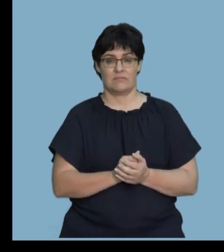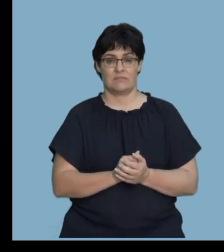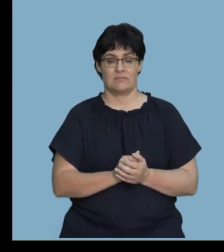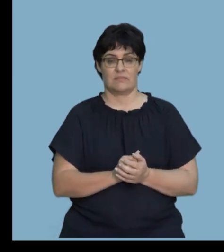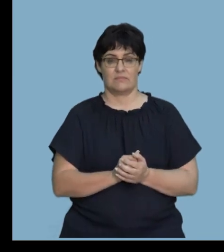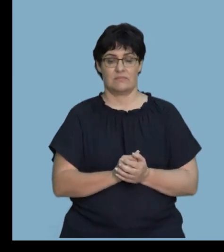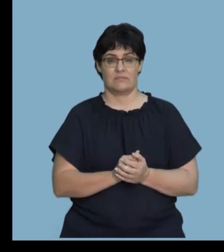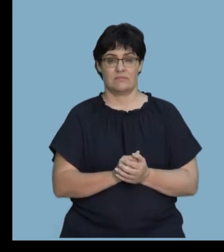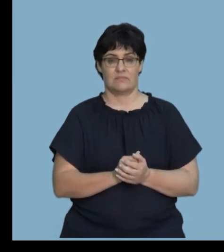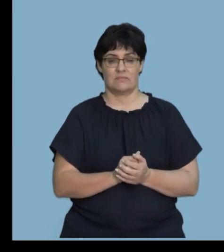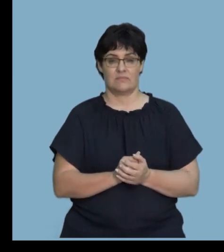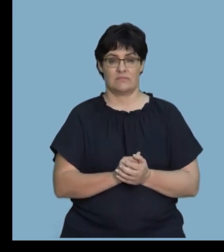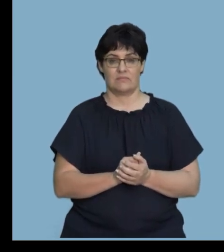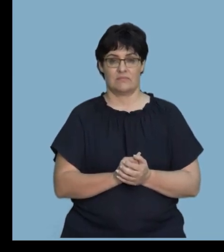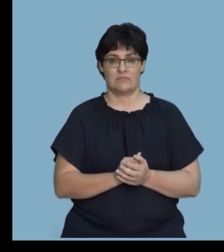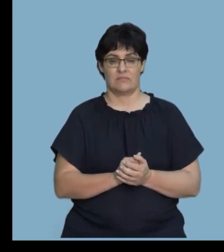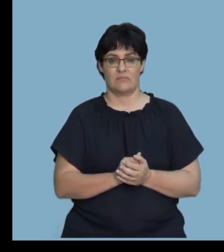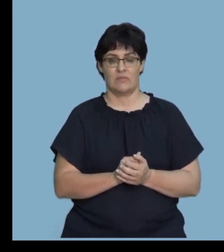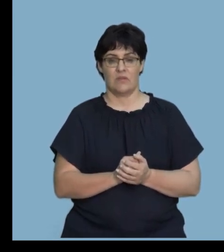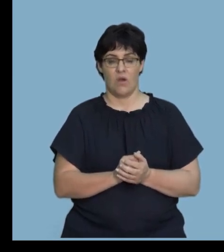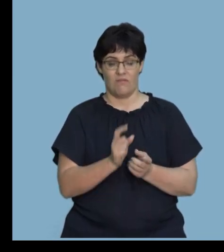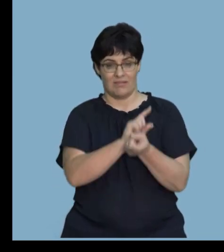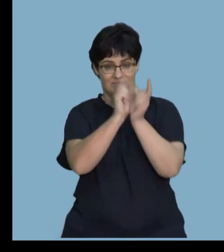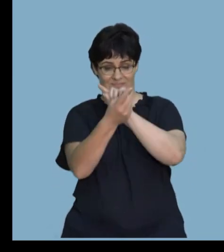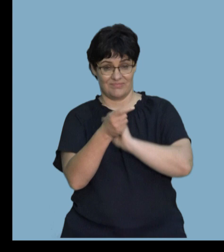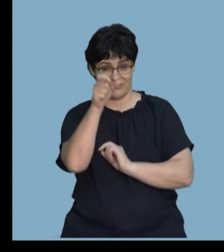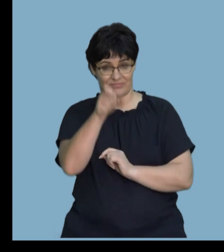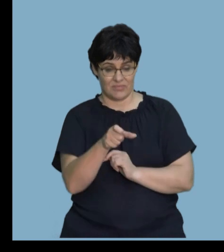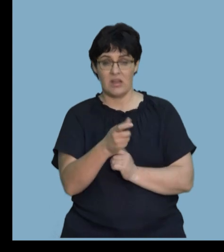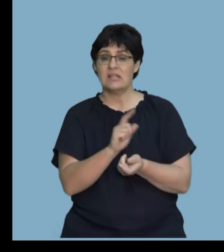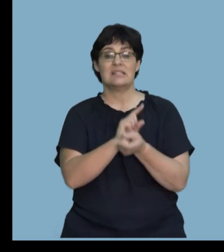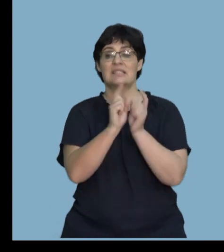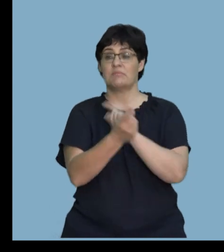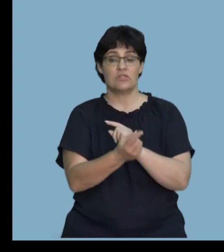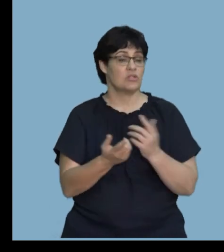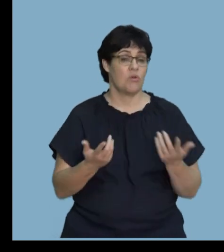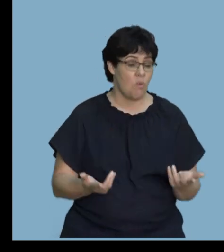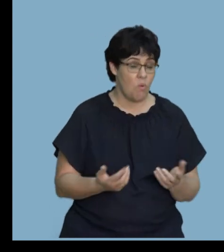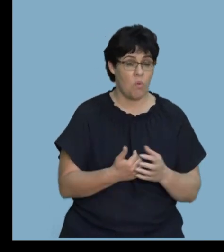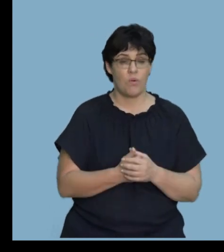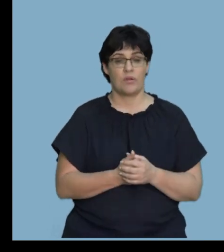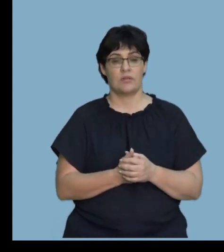of the substituent. It could be the substituent, okay,